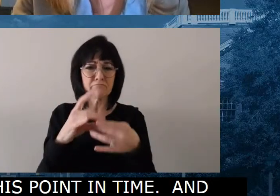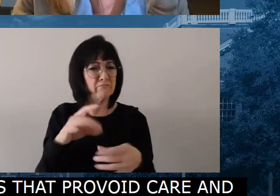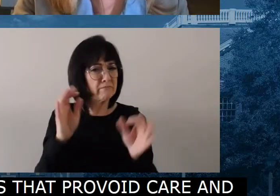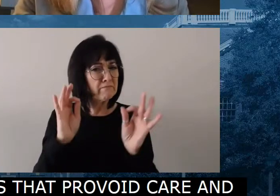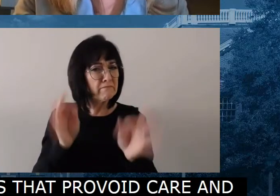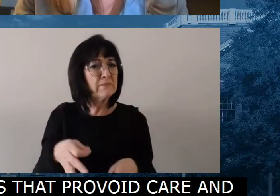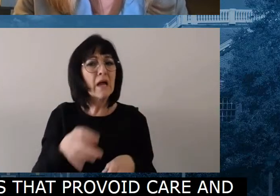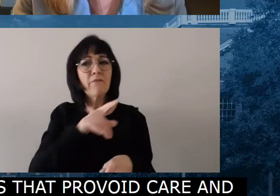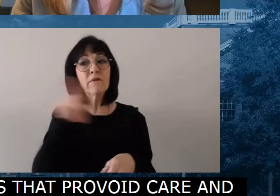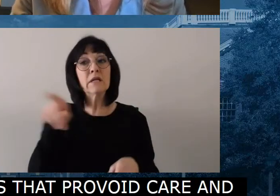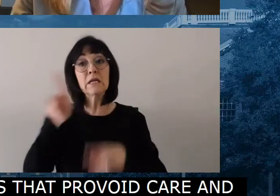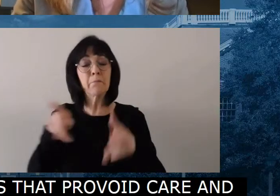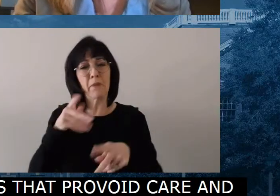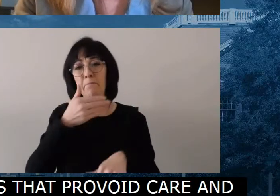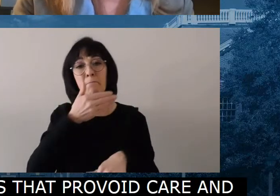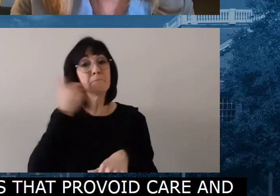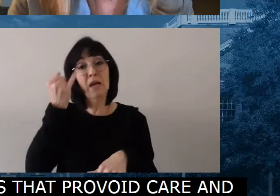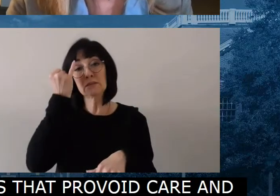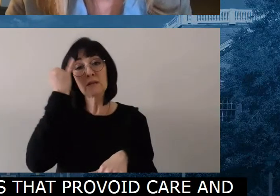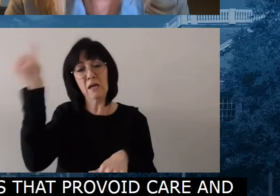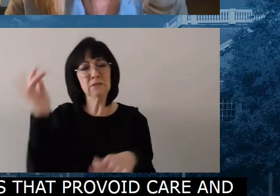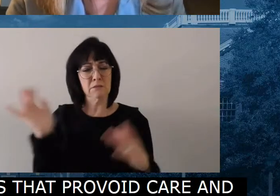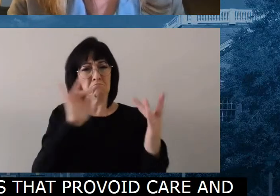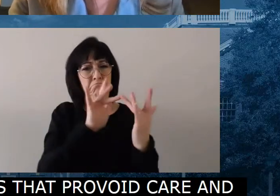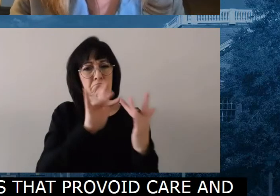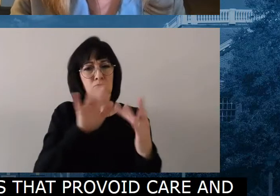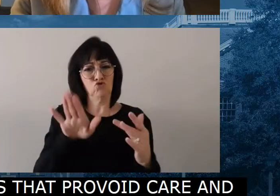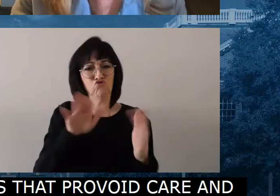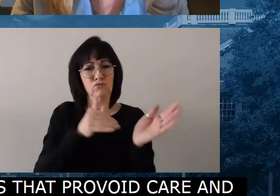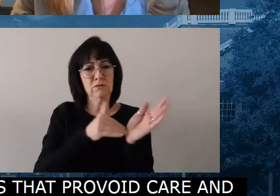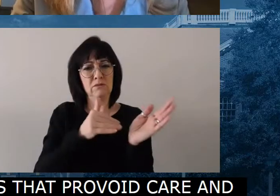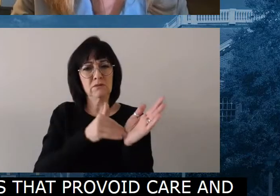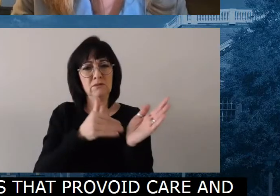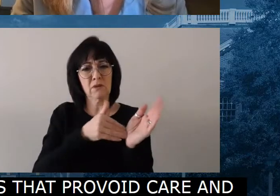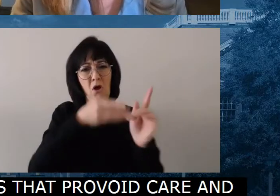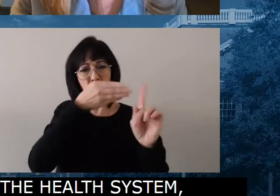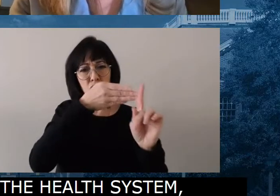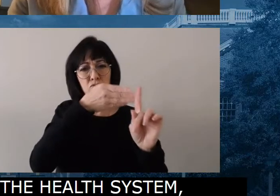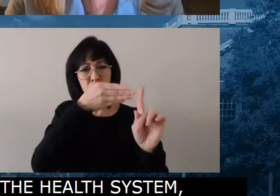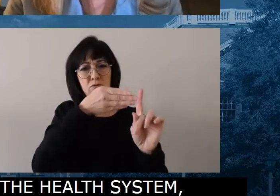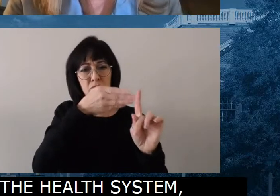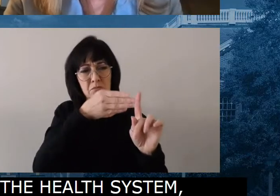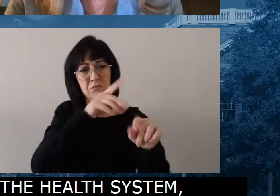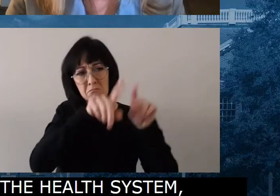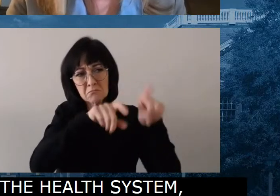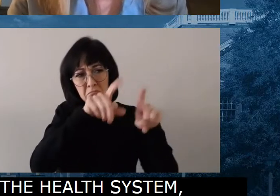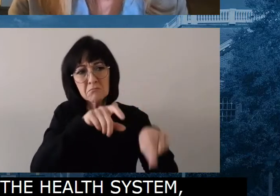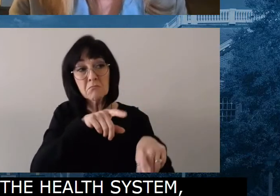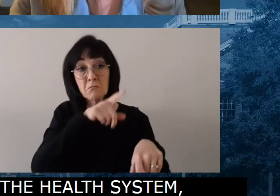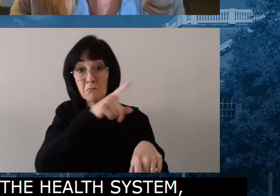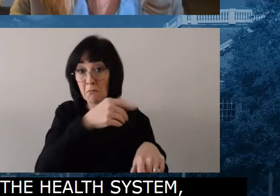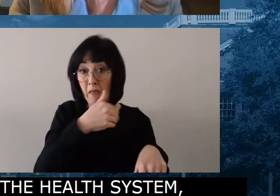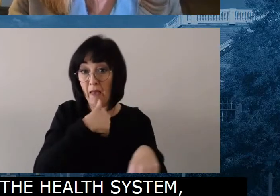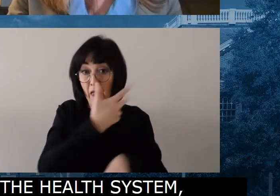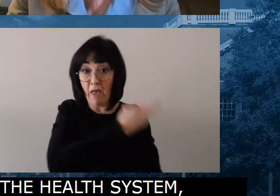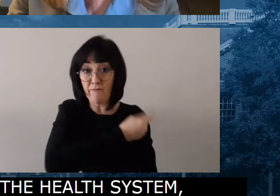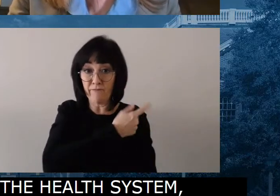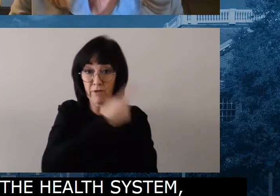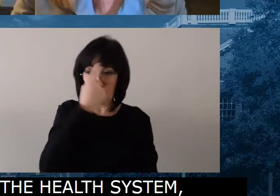them, because that may be an easier way to find vaccine for those with pre-existing conditions.